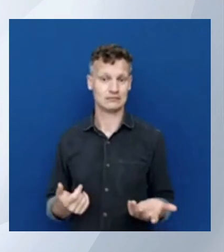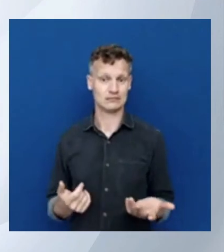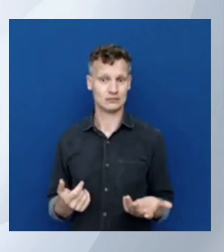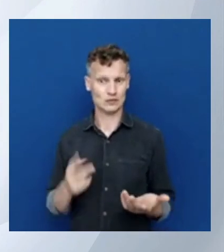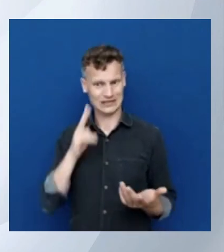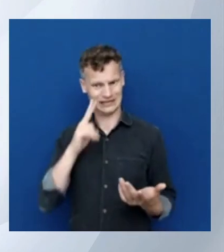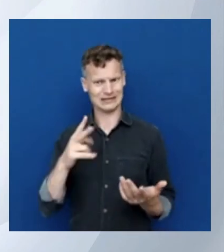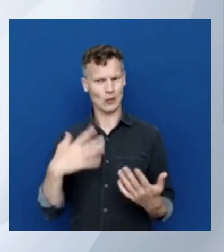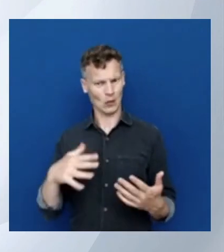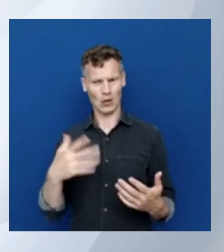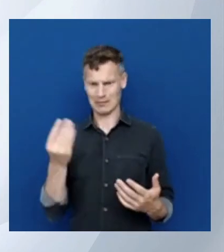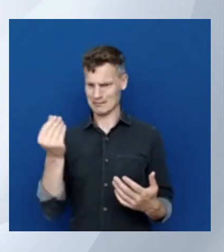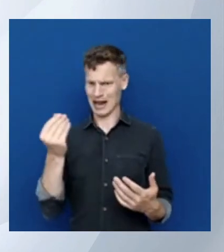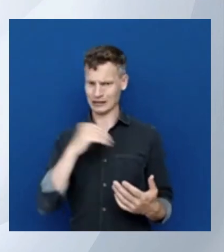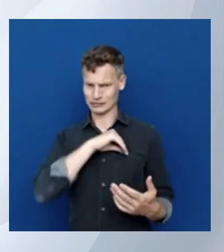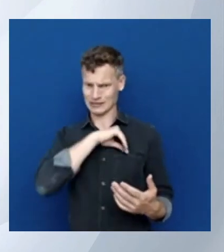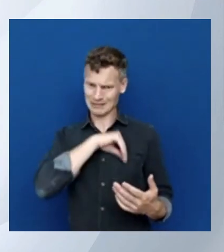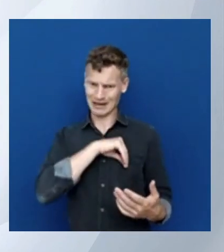that.